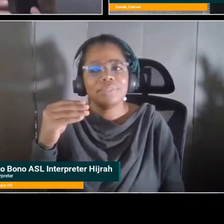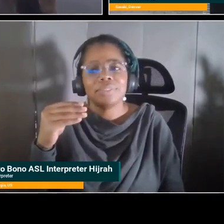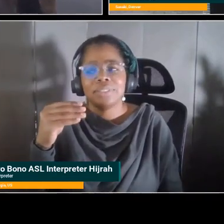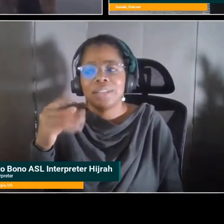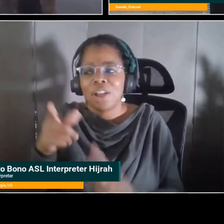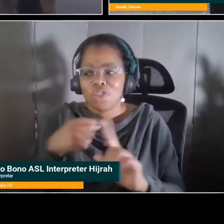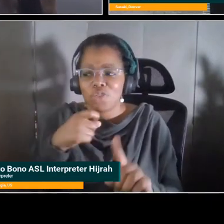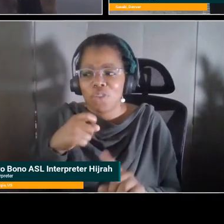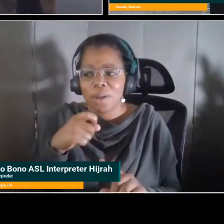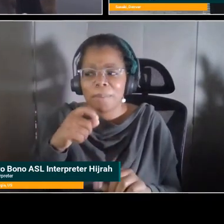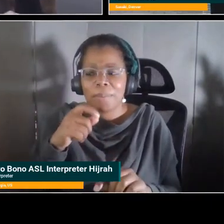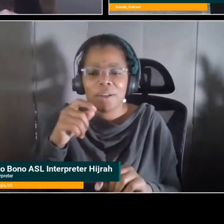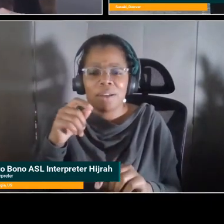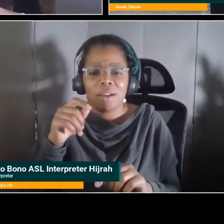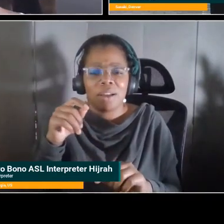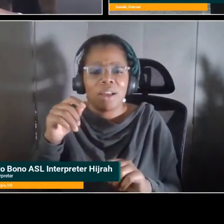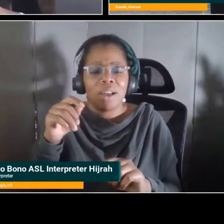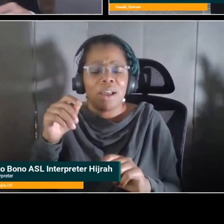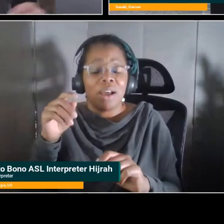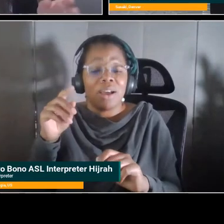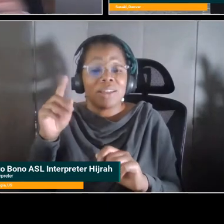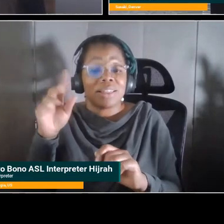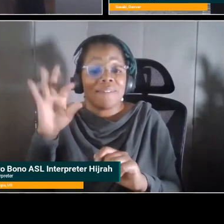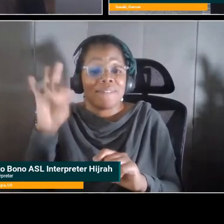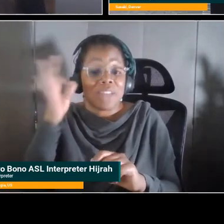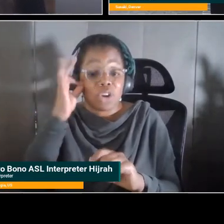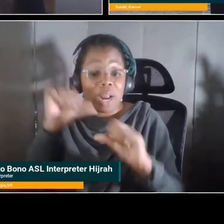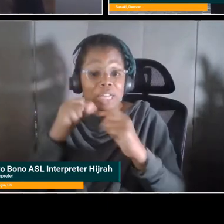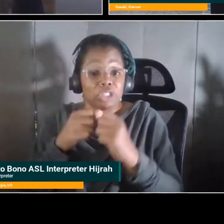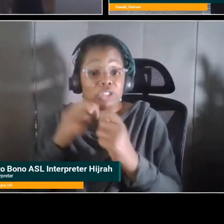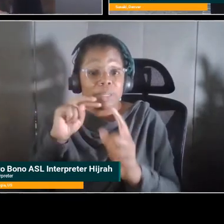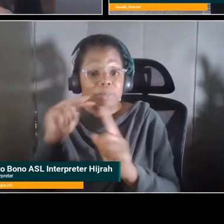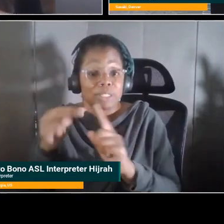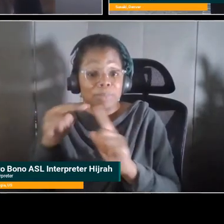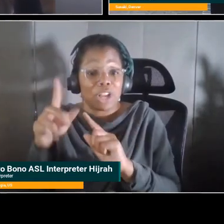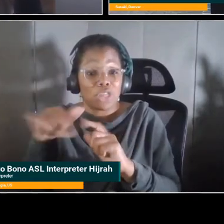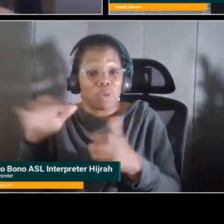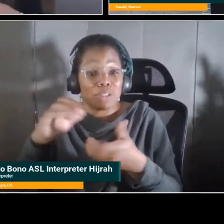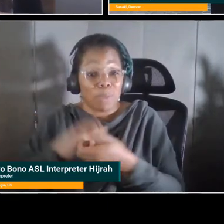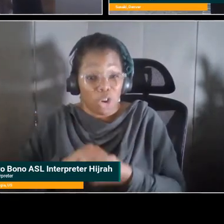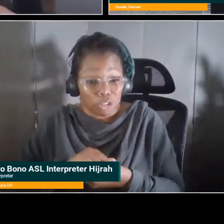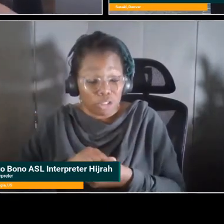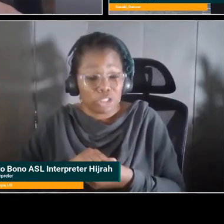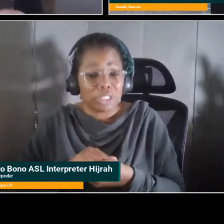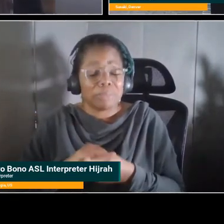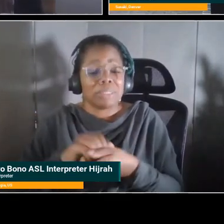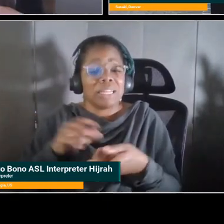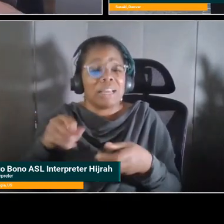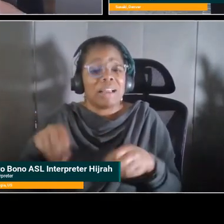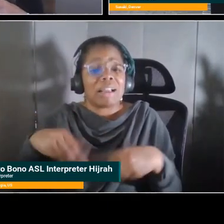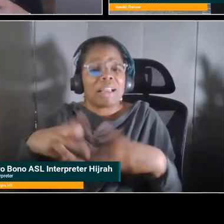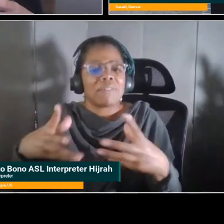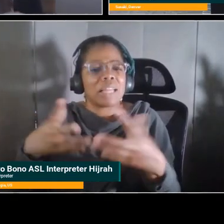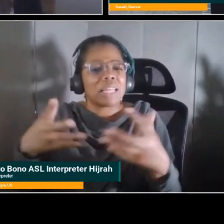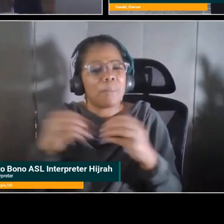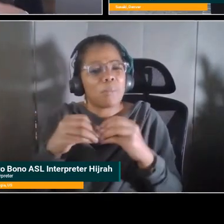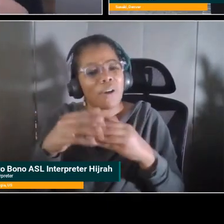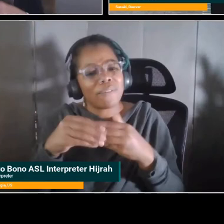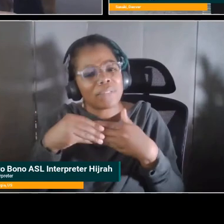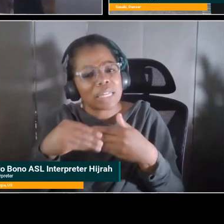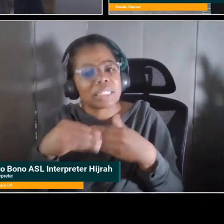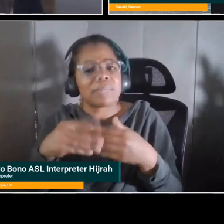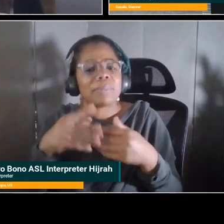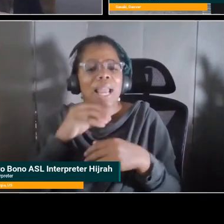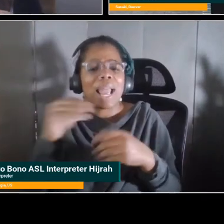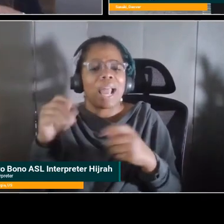kind of a federal agency perspective, those partnerships give a lot more kind of flexibility and